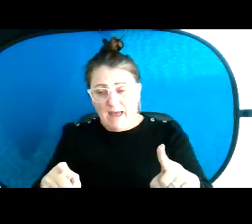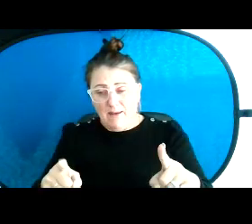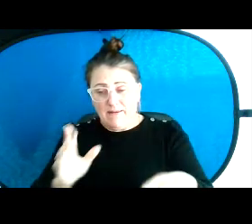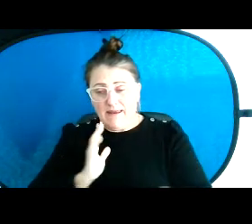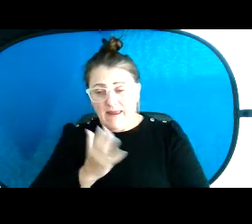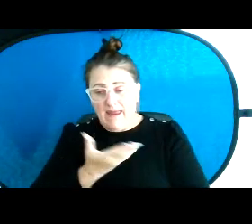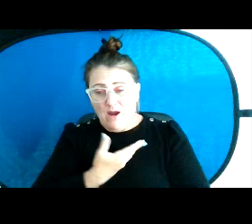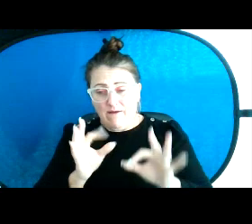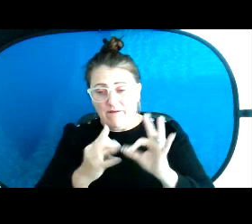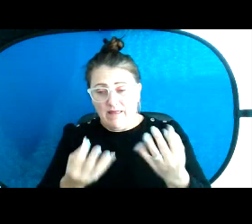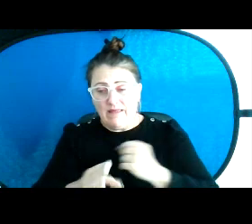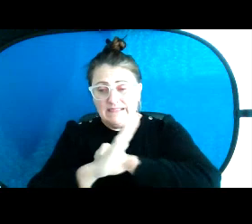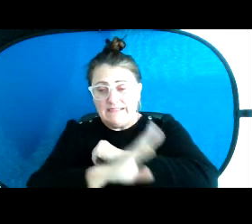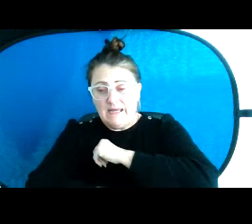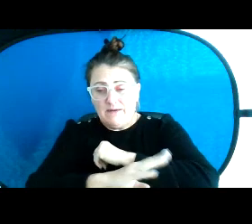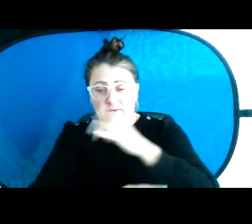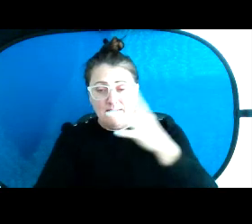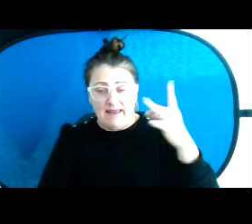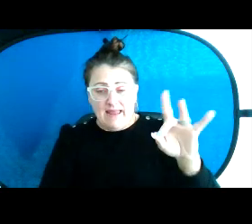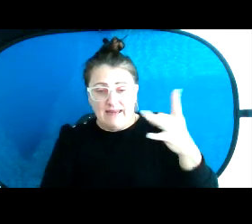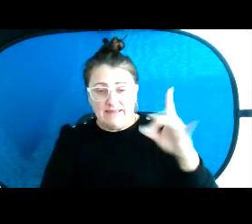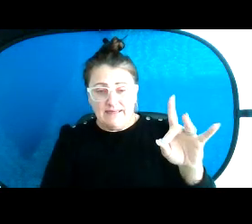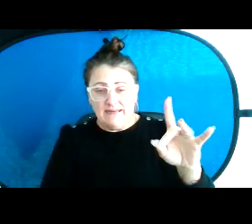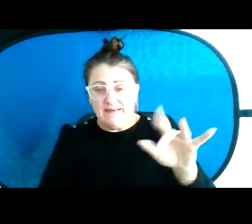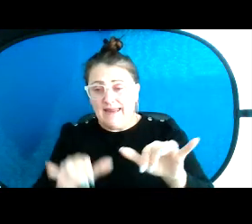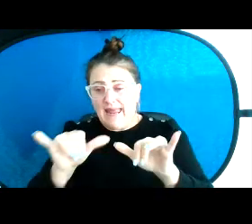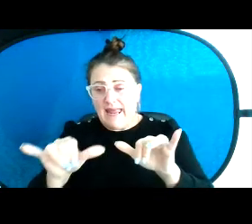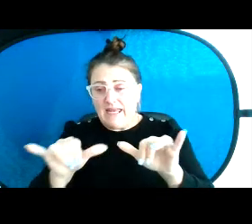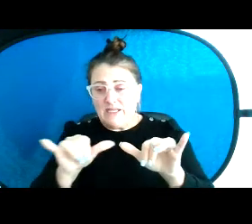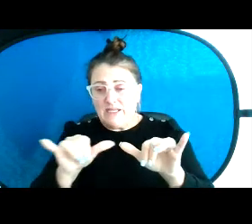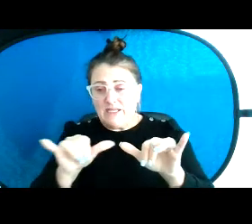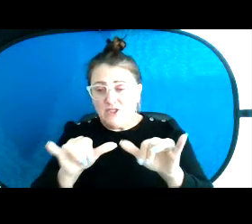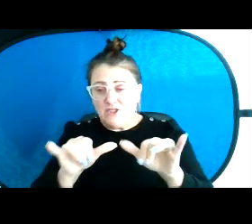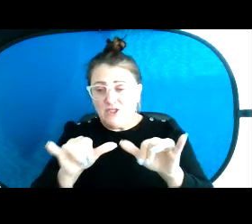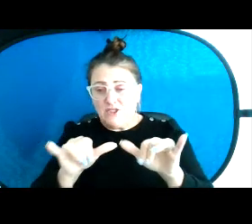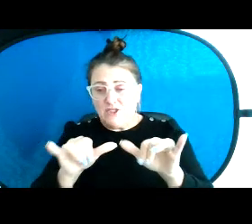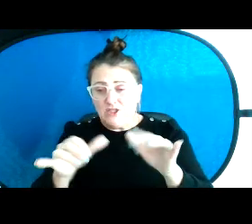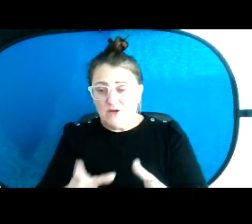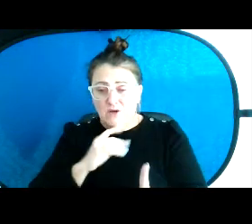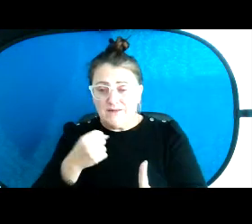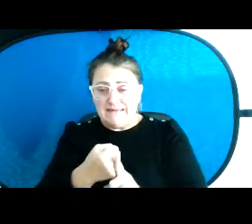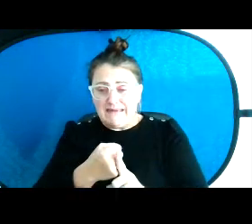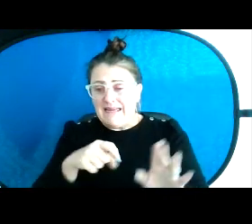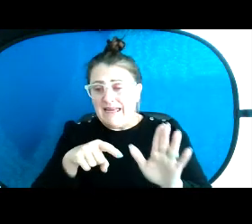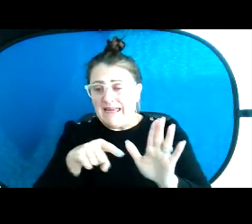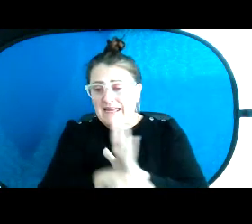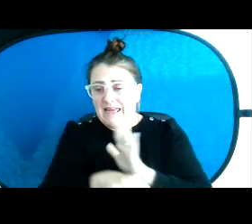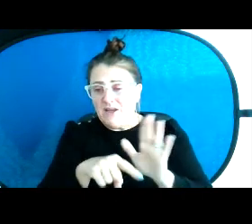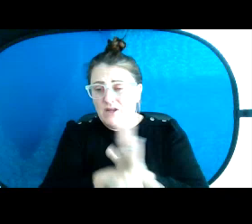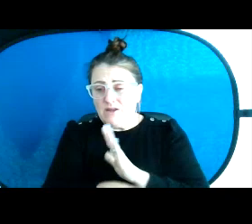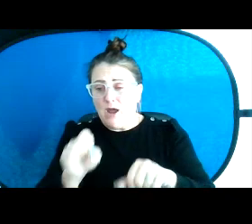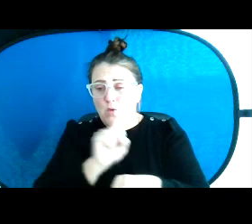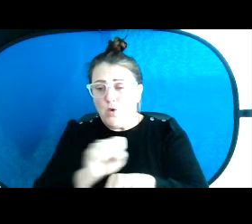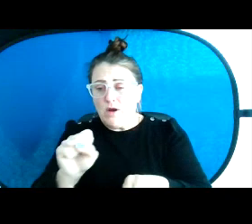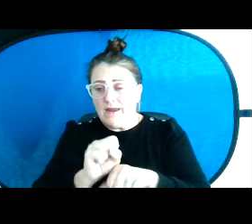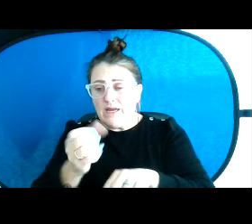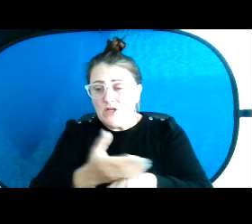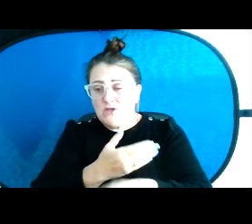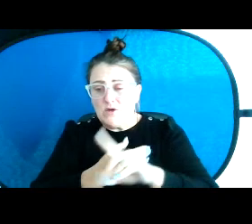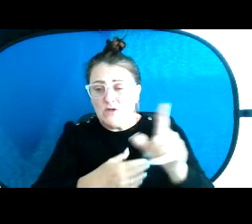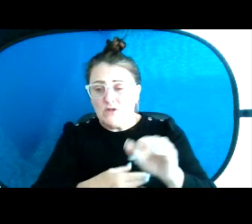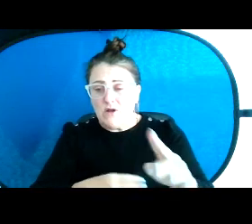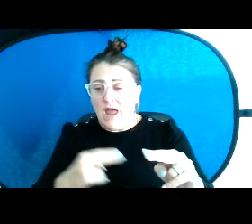On September 18, Caltrans engineer Mahdi Quram was struck and killed while working in a construction zone on Highway 4 in